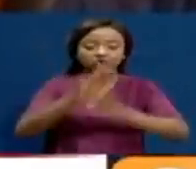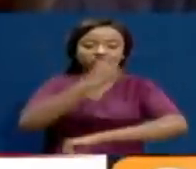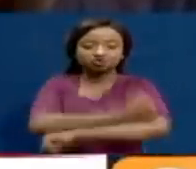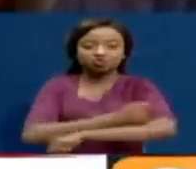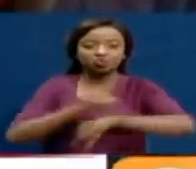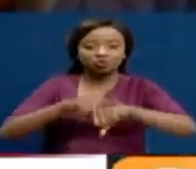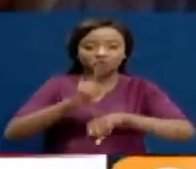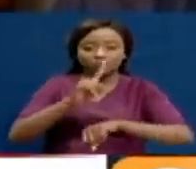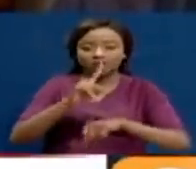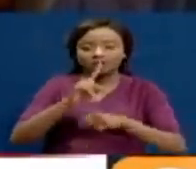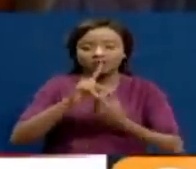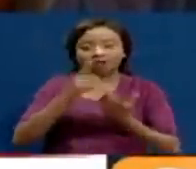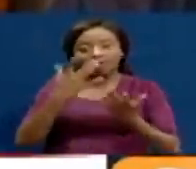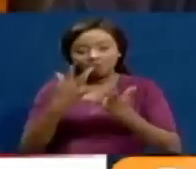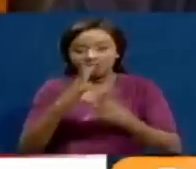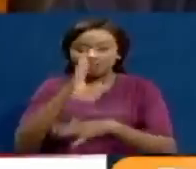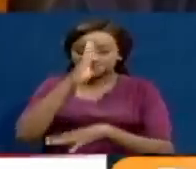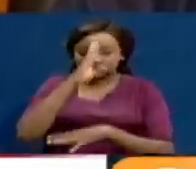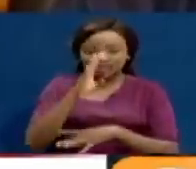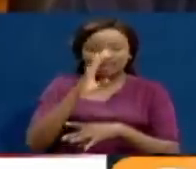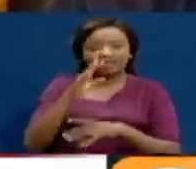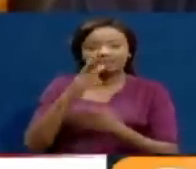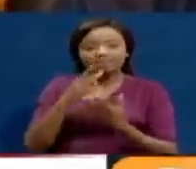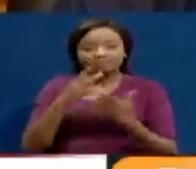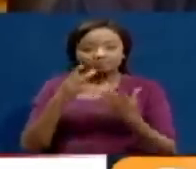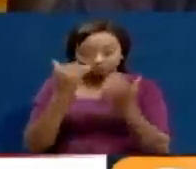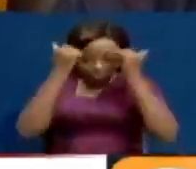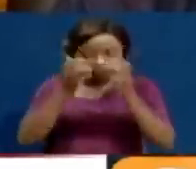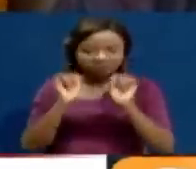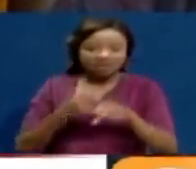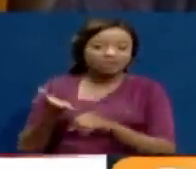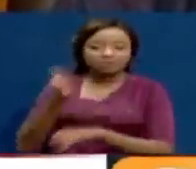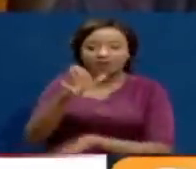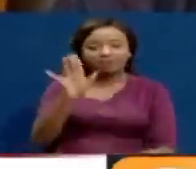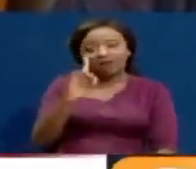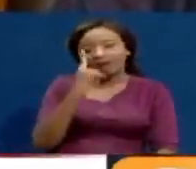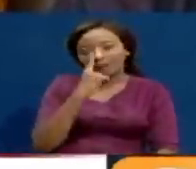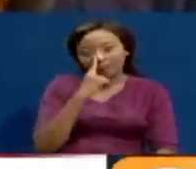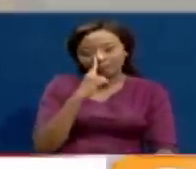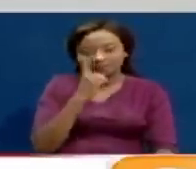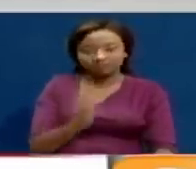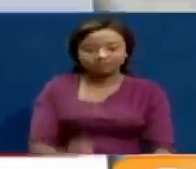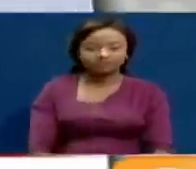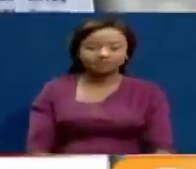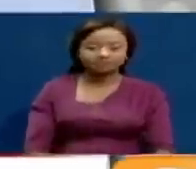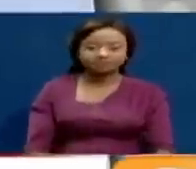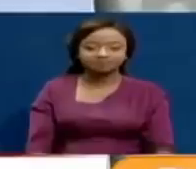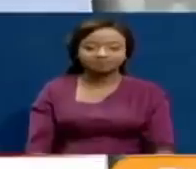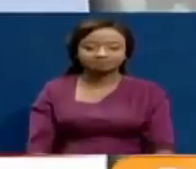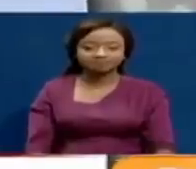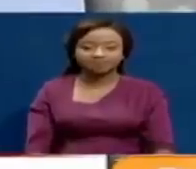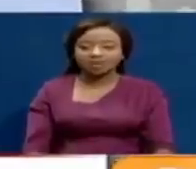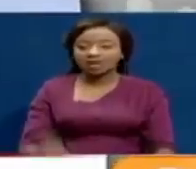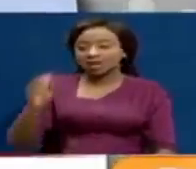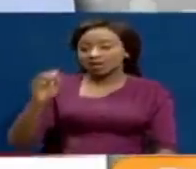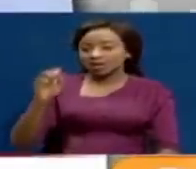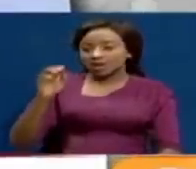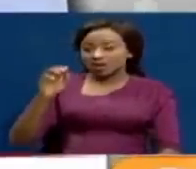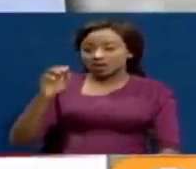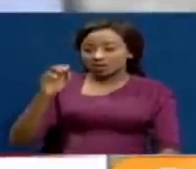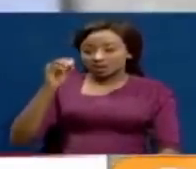Monday or even from tomorrow Sunday, our students should start going back home. The Education Ministry has suspended